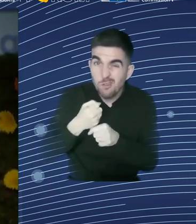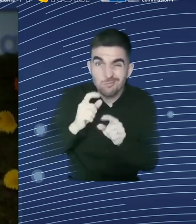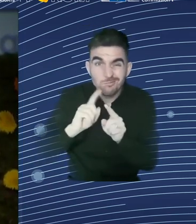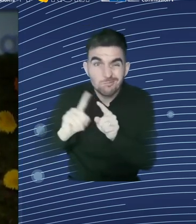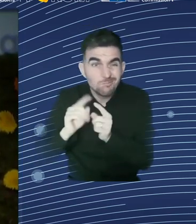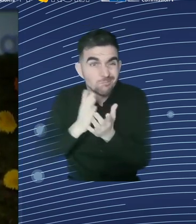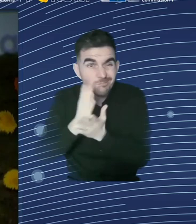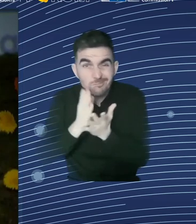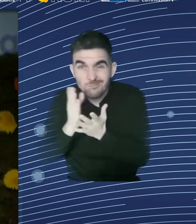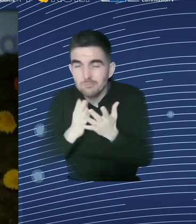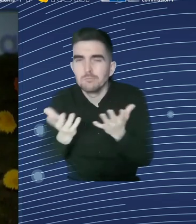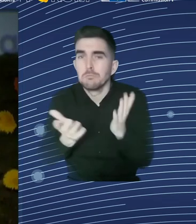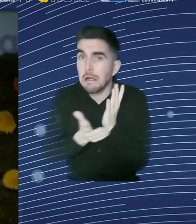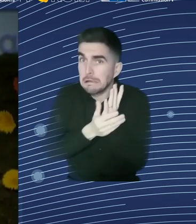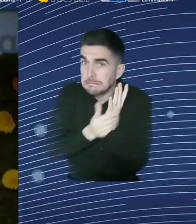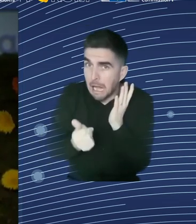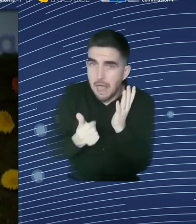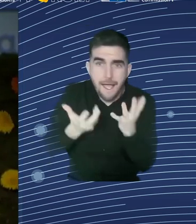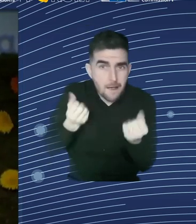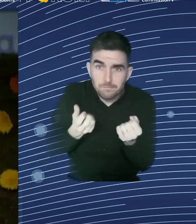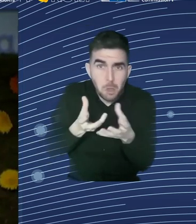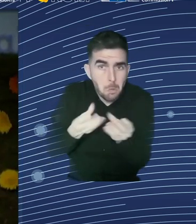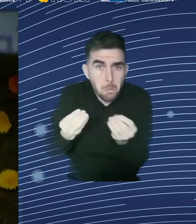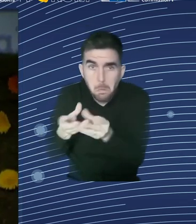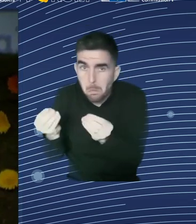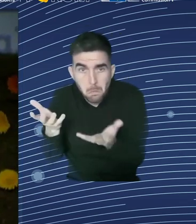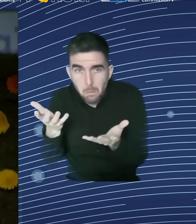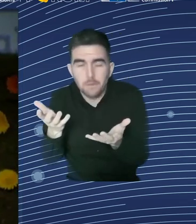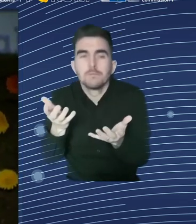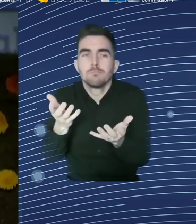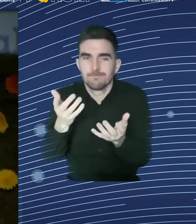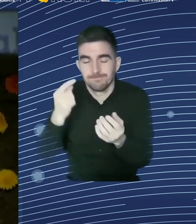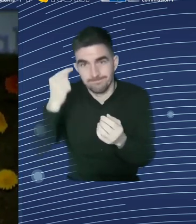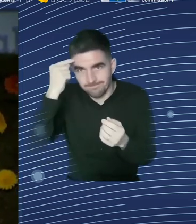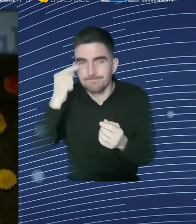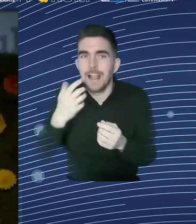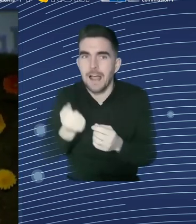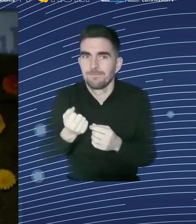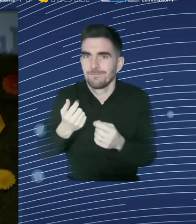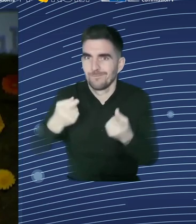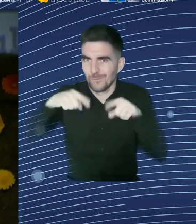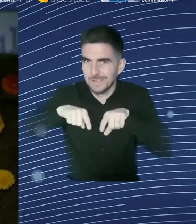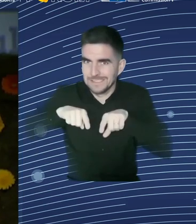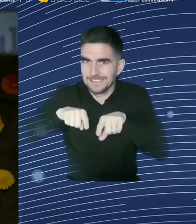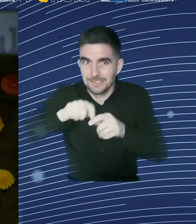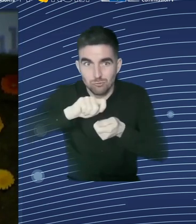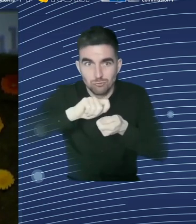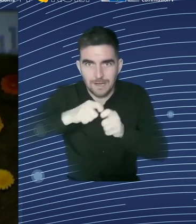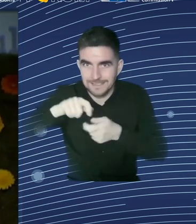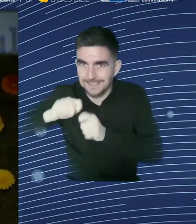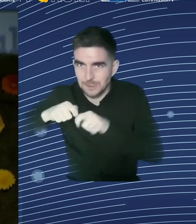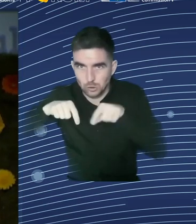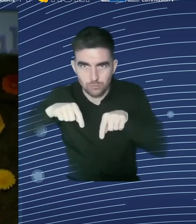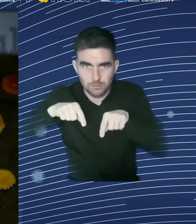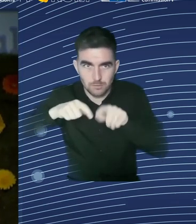the challenges of labor shortages and the various drivers, and also the relevant policies